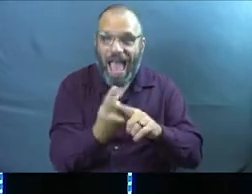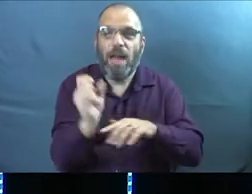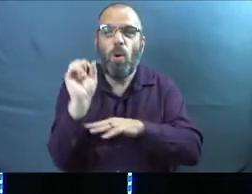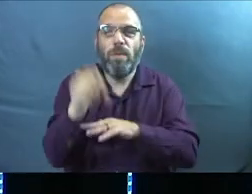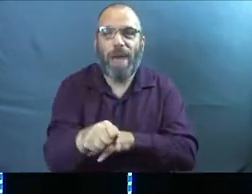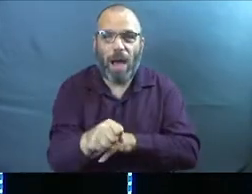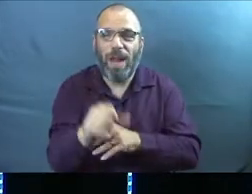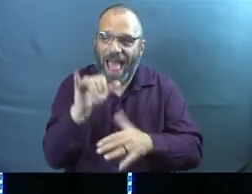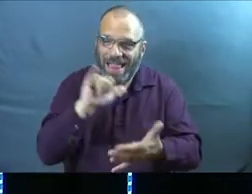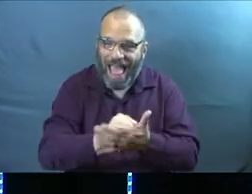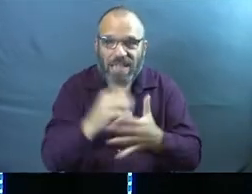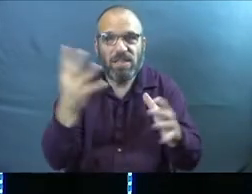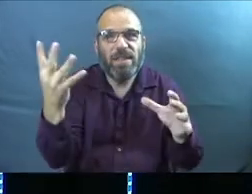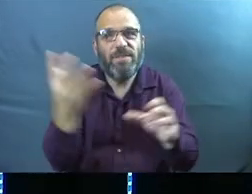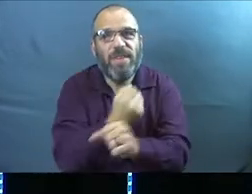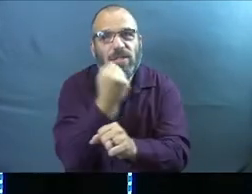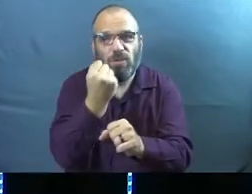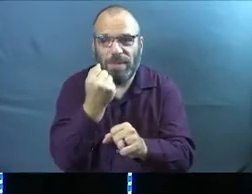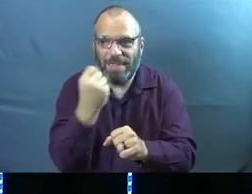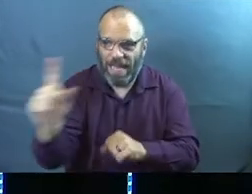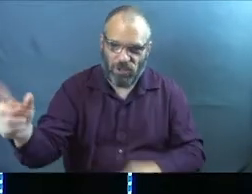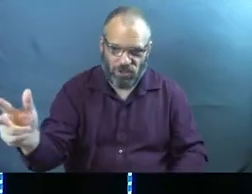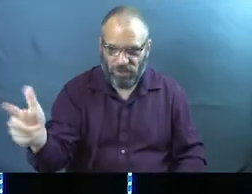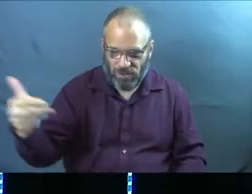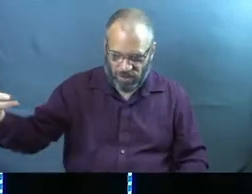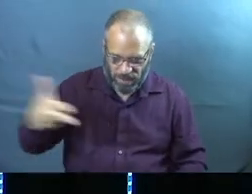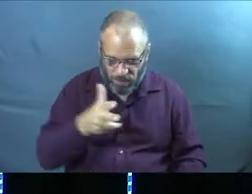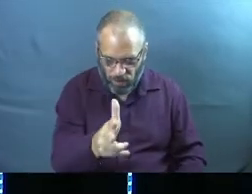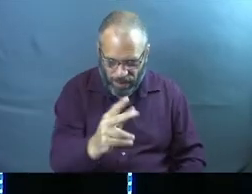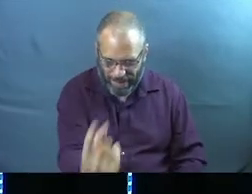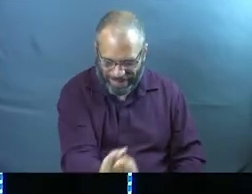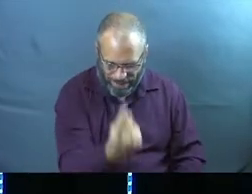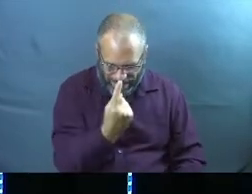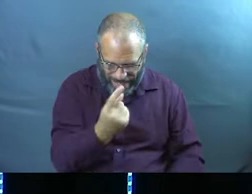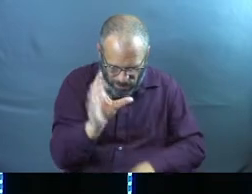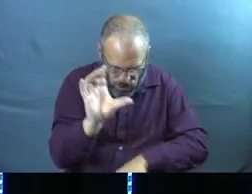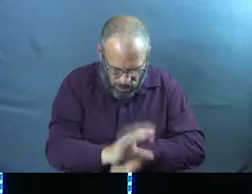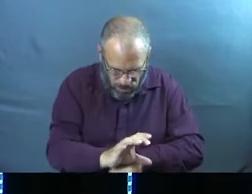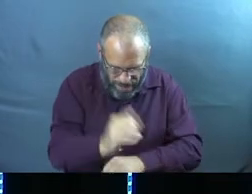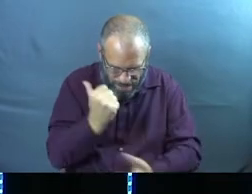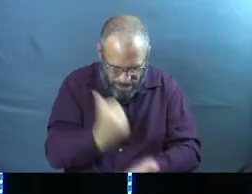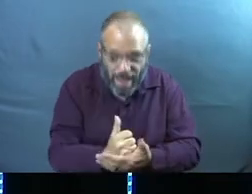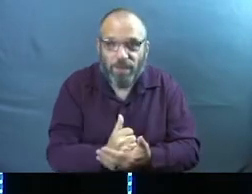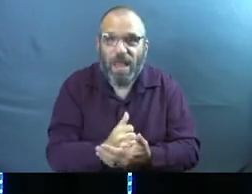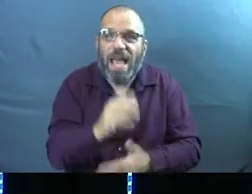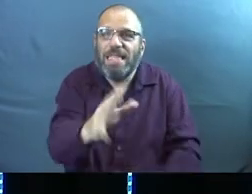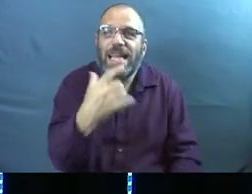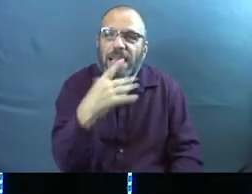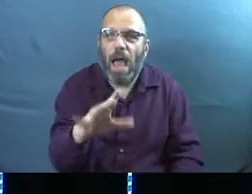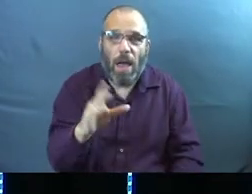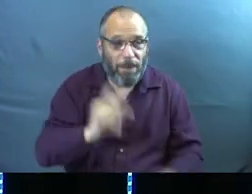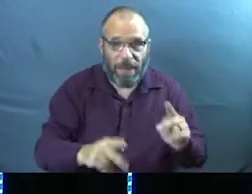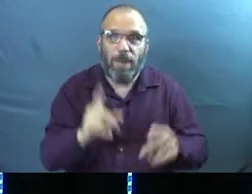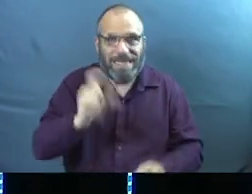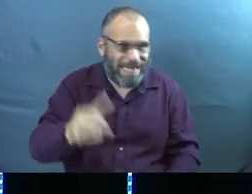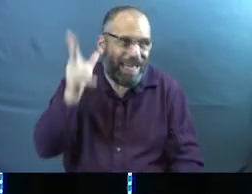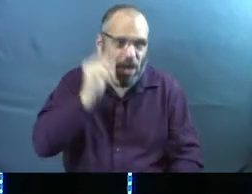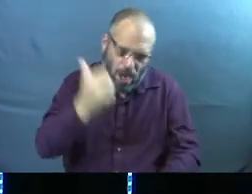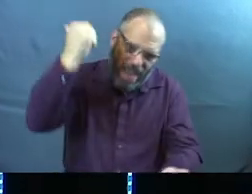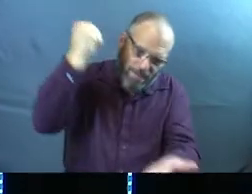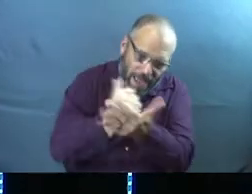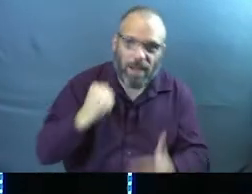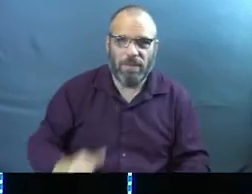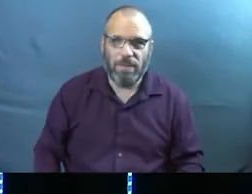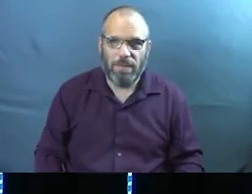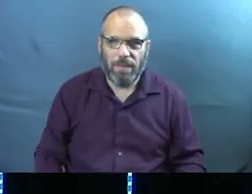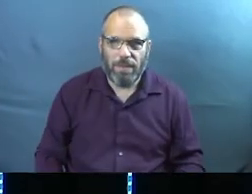win. That's the victory that she came inside. Amen? Amen. Amen. You need to say that louder because everybody in here needs to hear you.